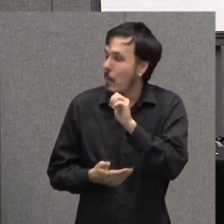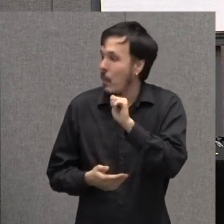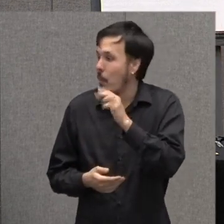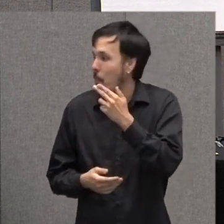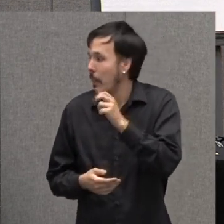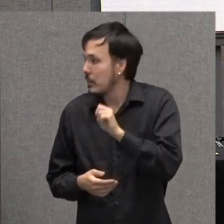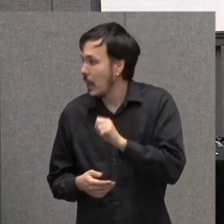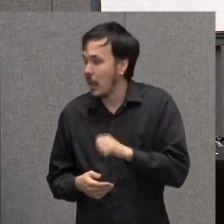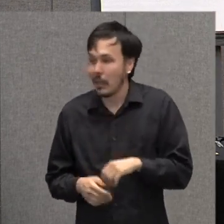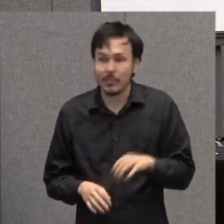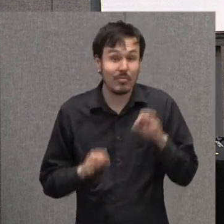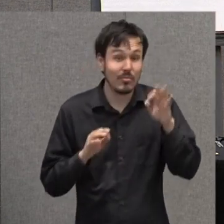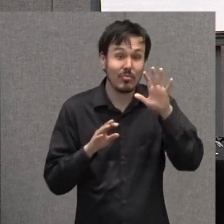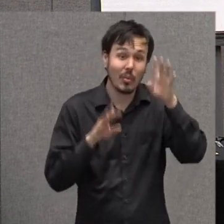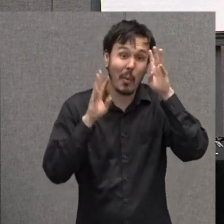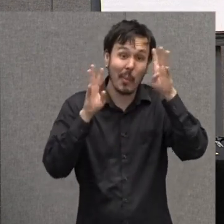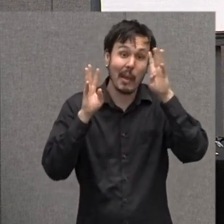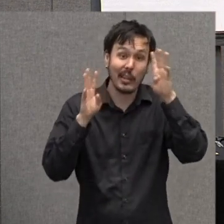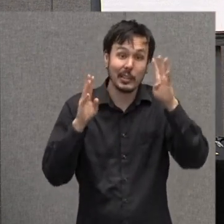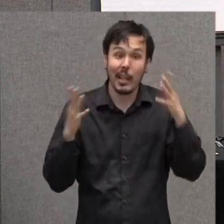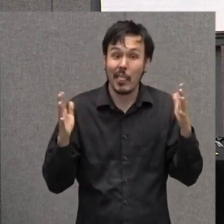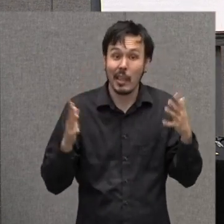to have some imagination. That's right.